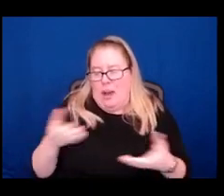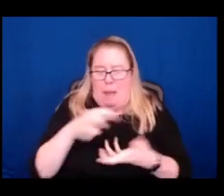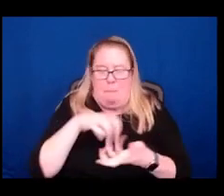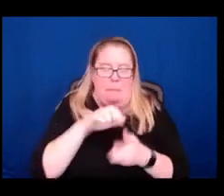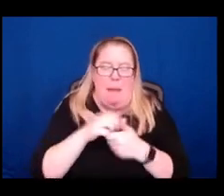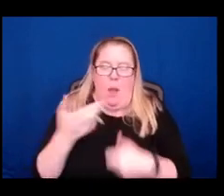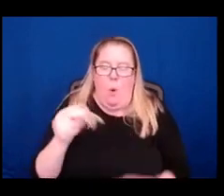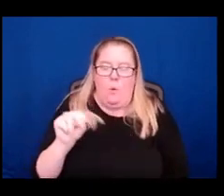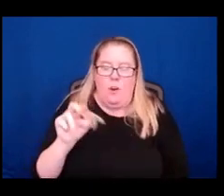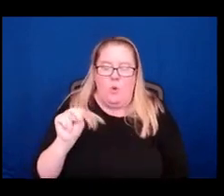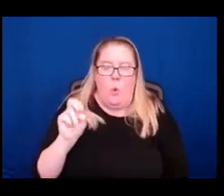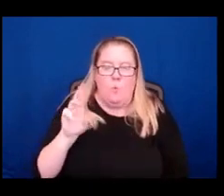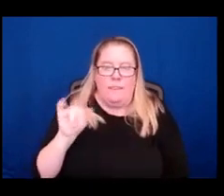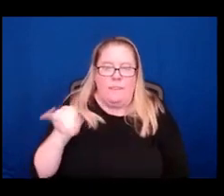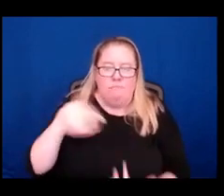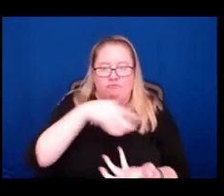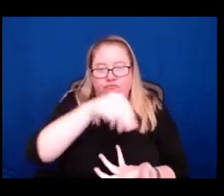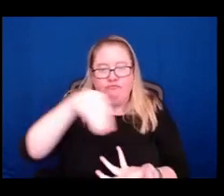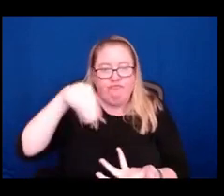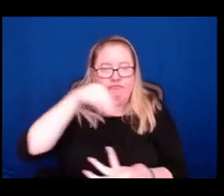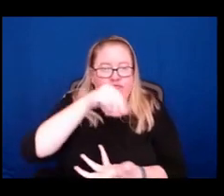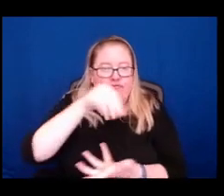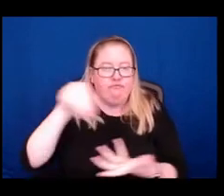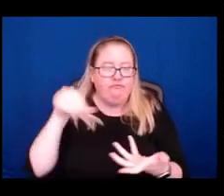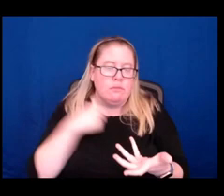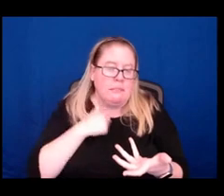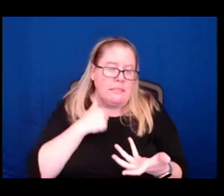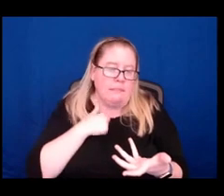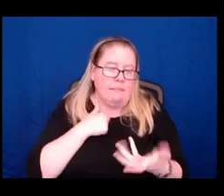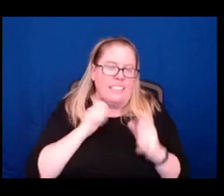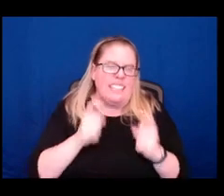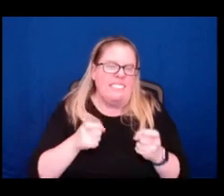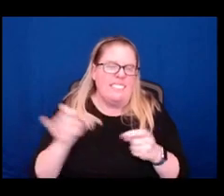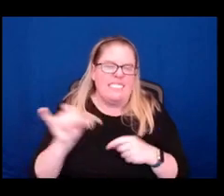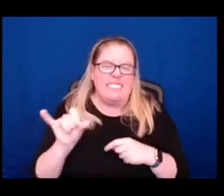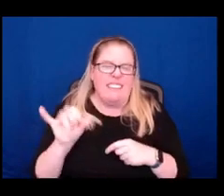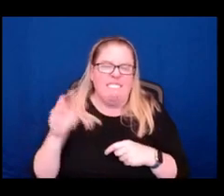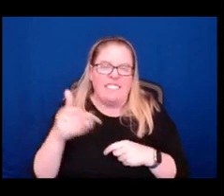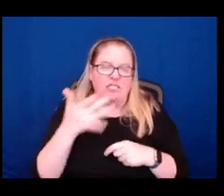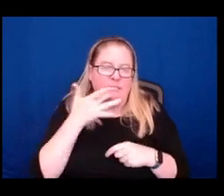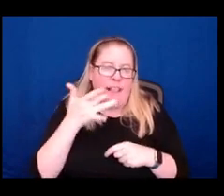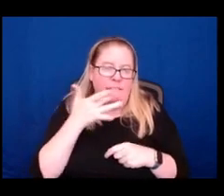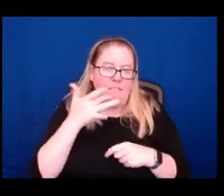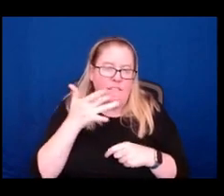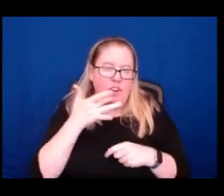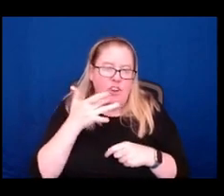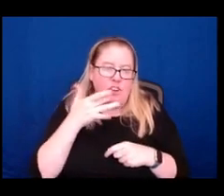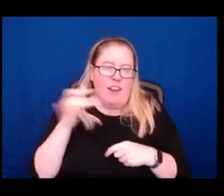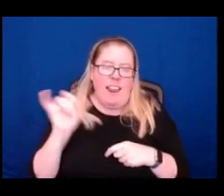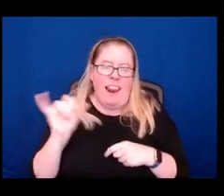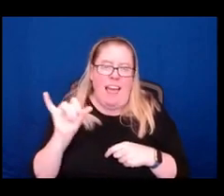on the dish just to give us that same kind of fishy flavor that we would get from like a fish